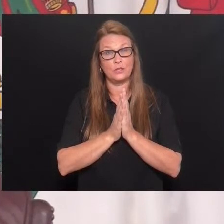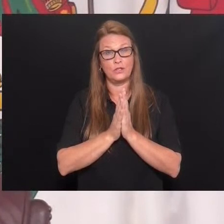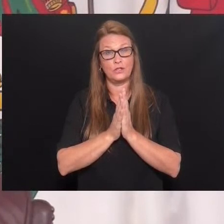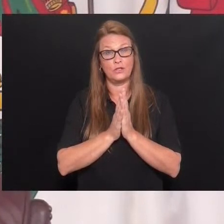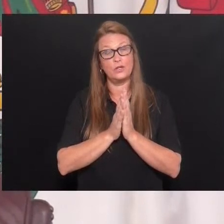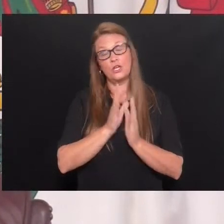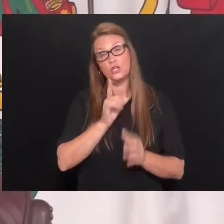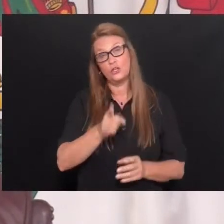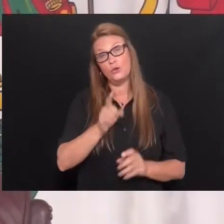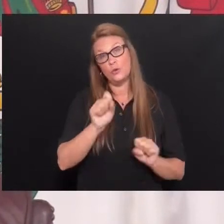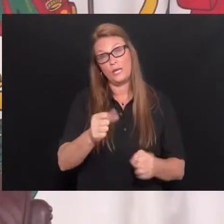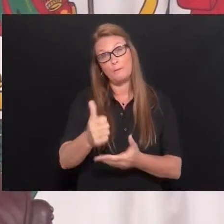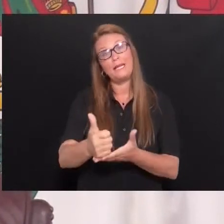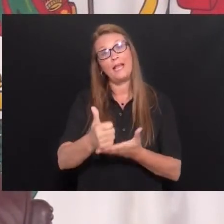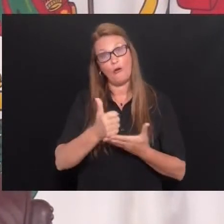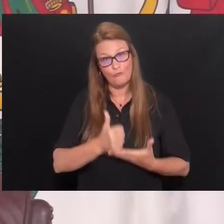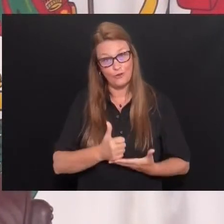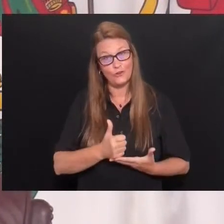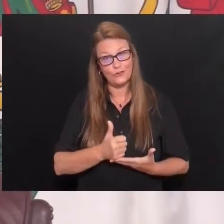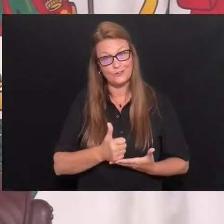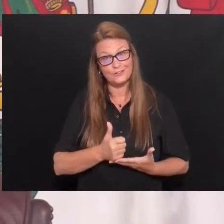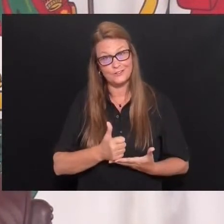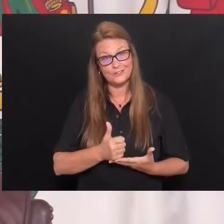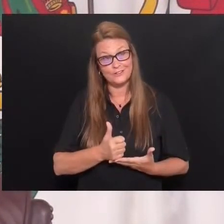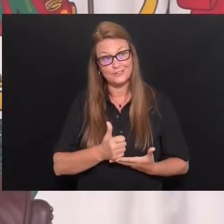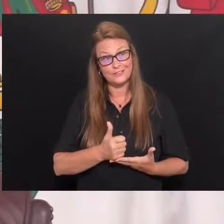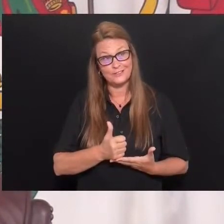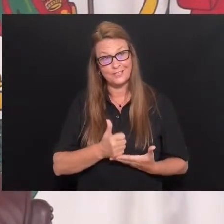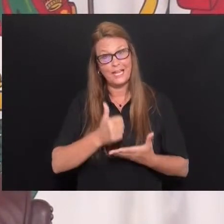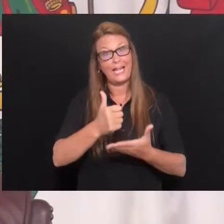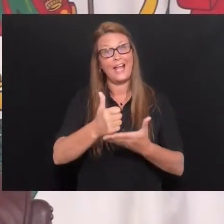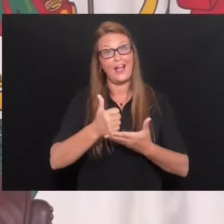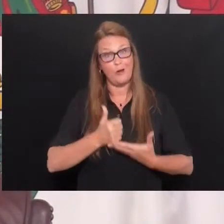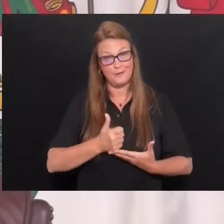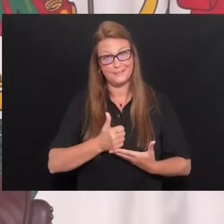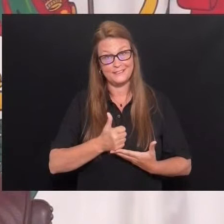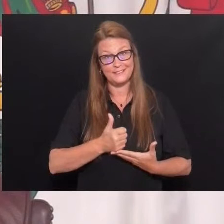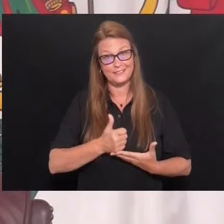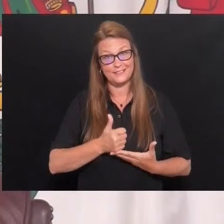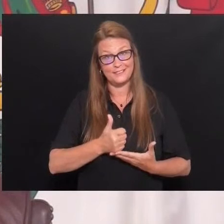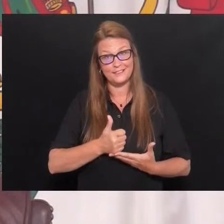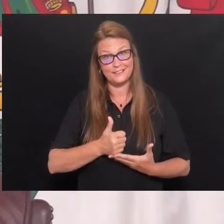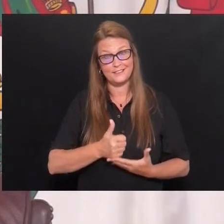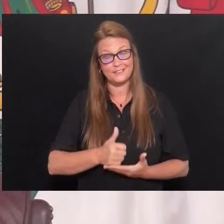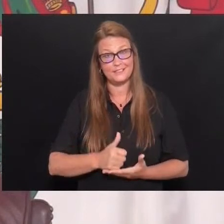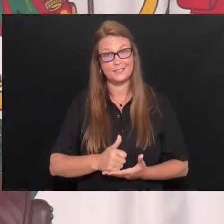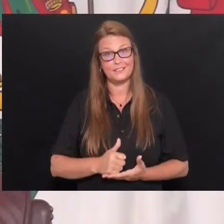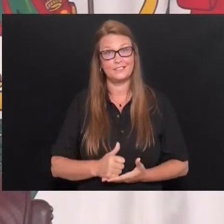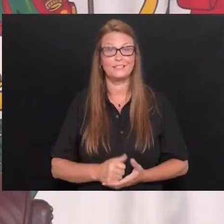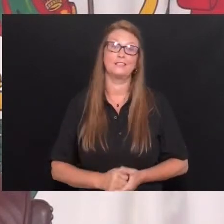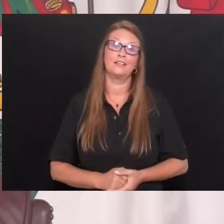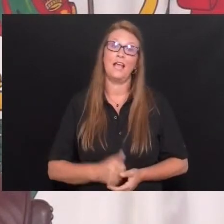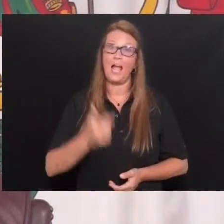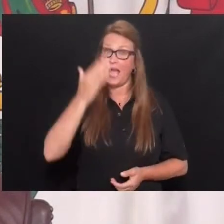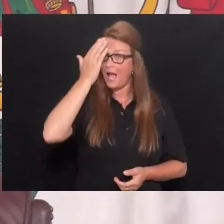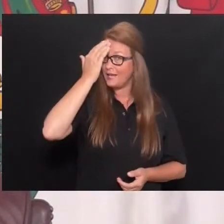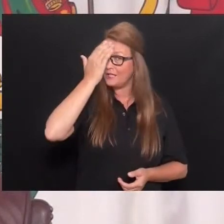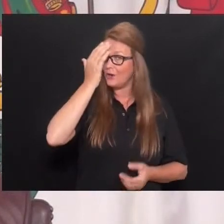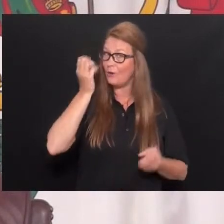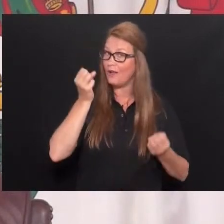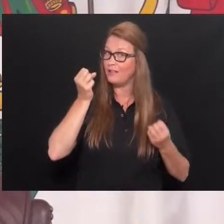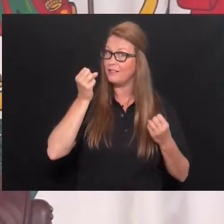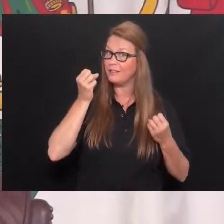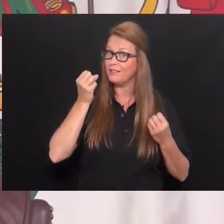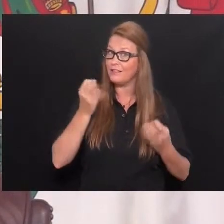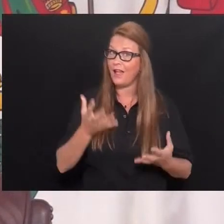be helpful. You can really help us. And so I know that an awful lot of this